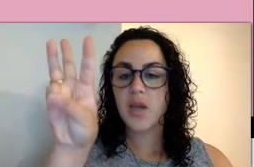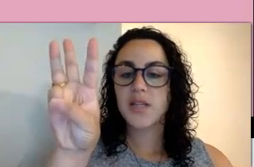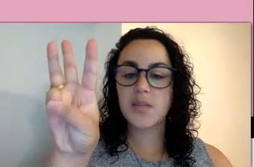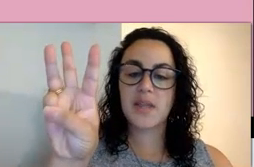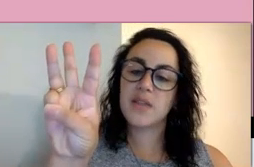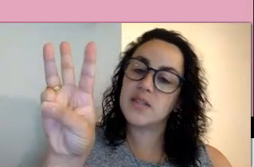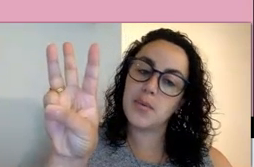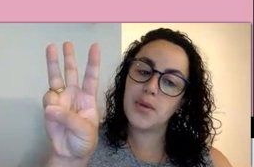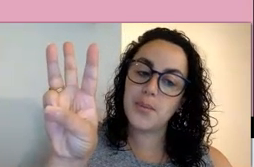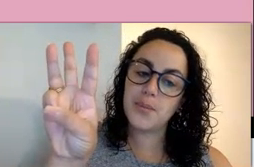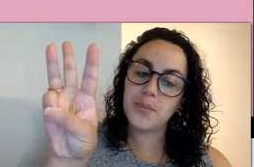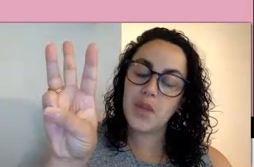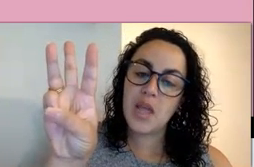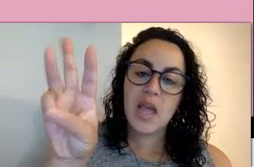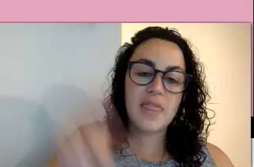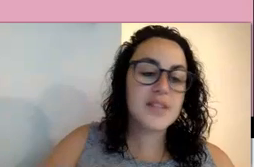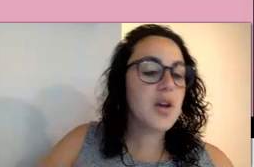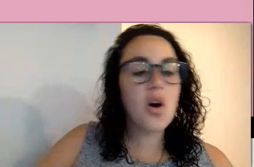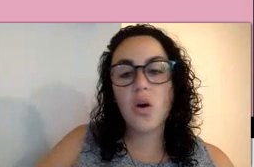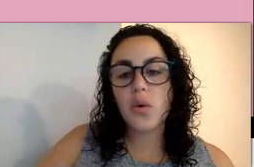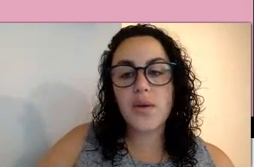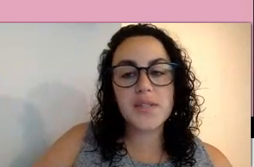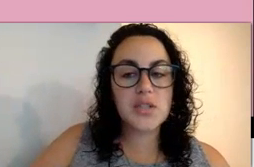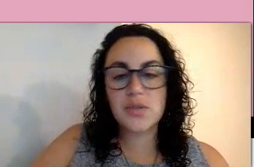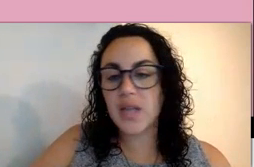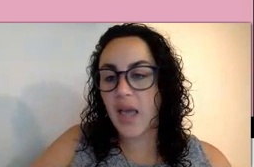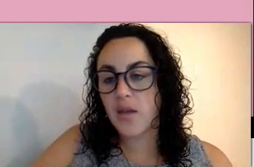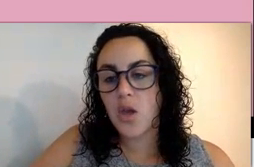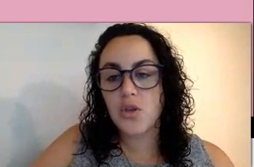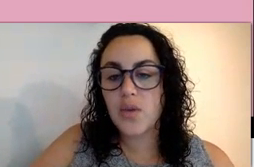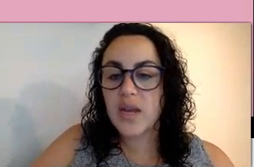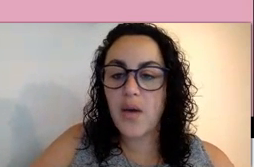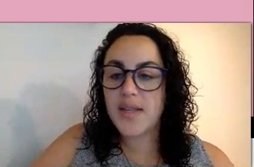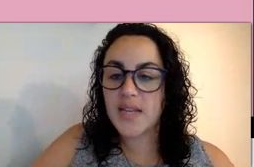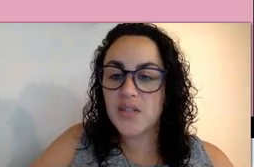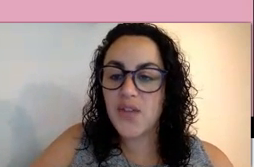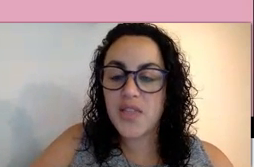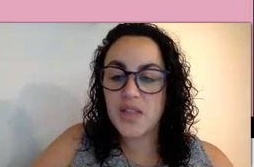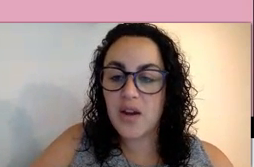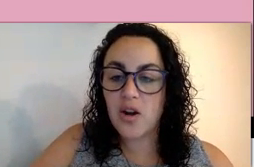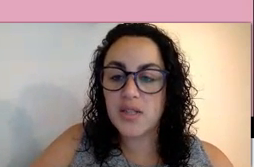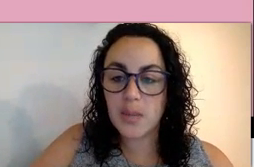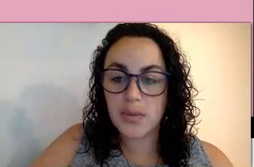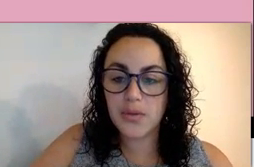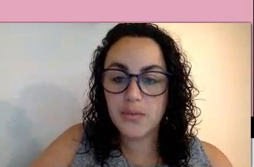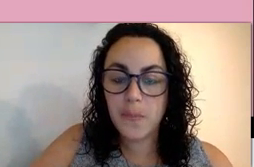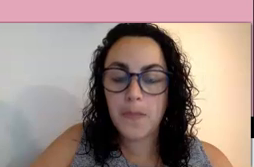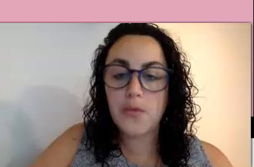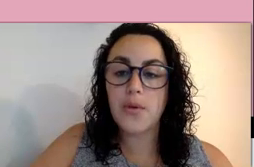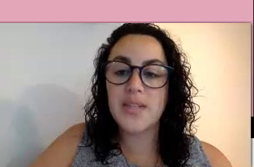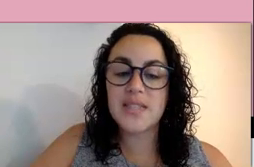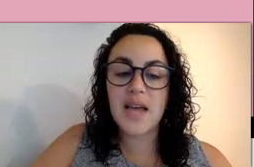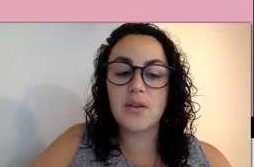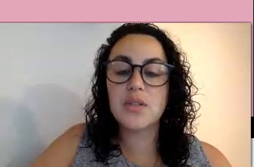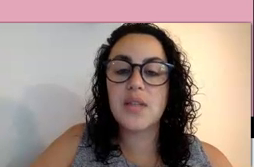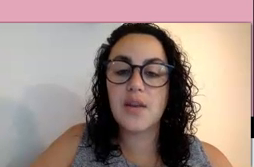up to make the W. And that's all we're going to do today. You can now identify the letter W. You